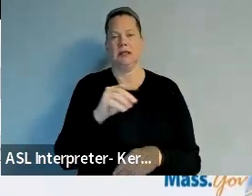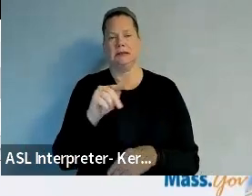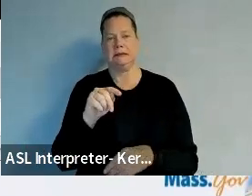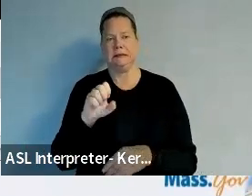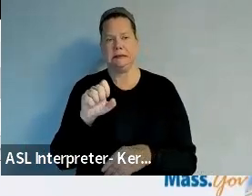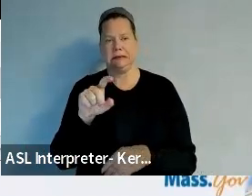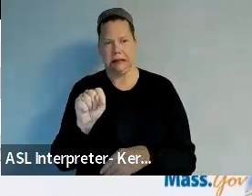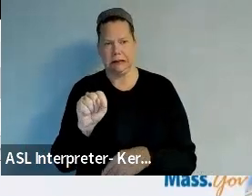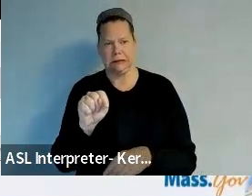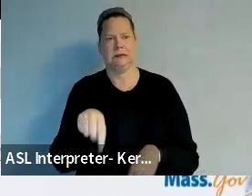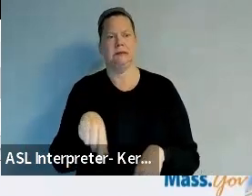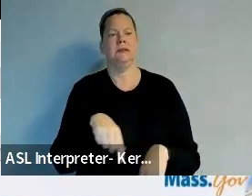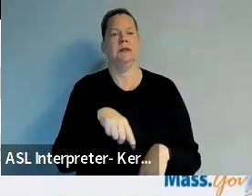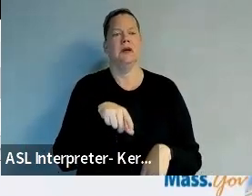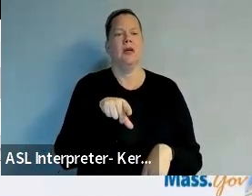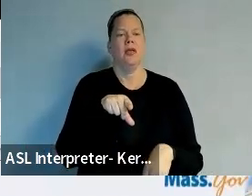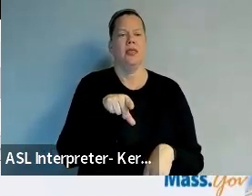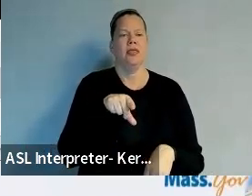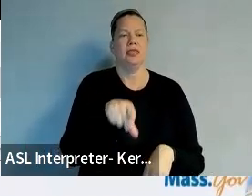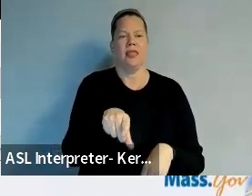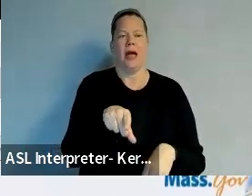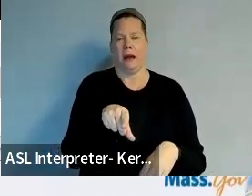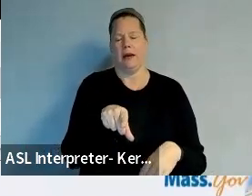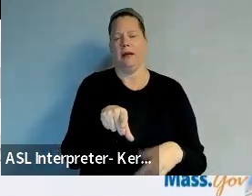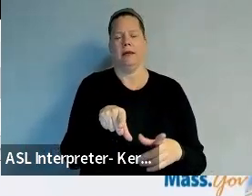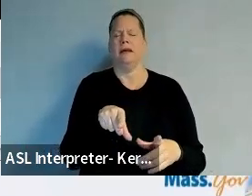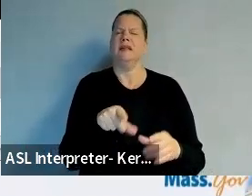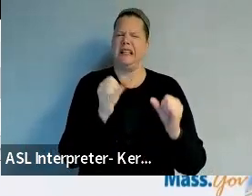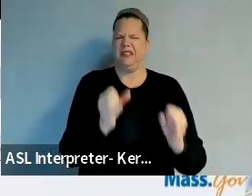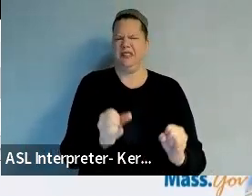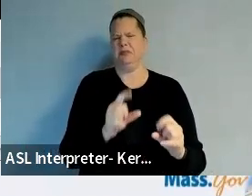restraint, and we will click Save.